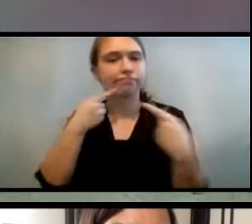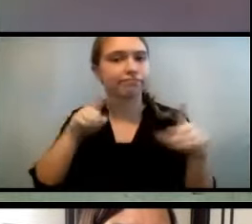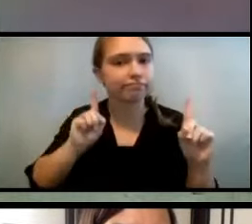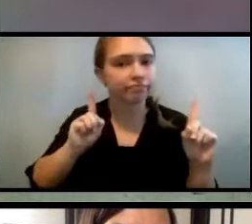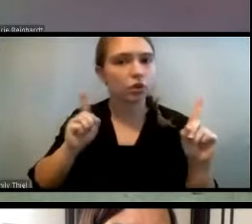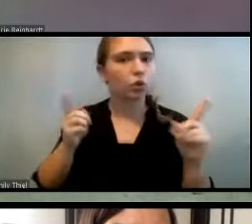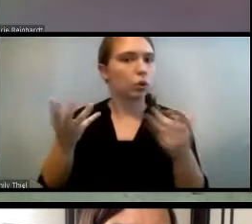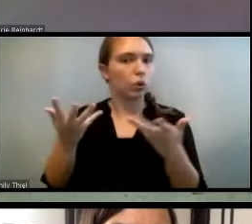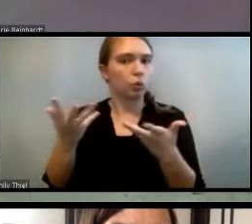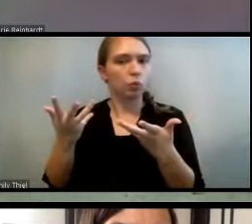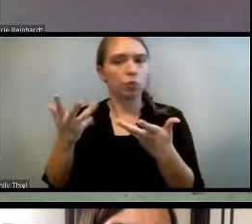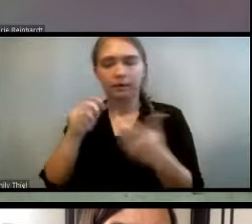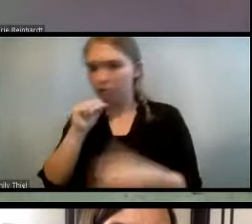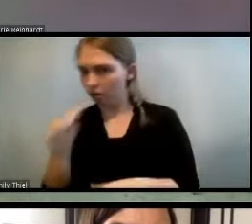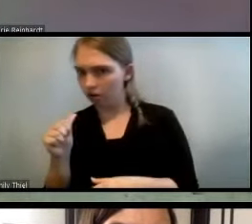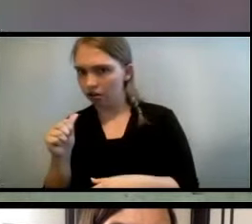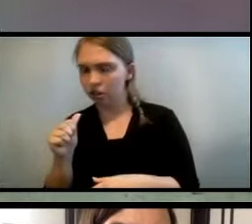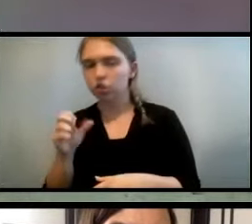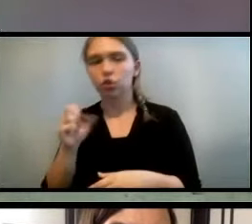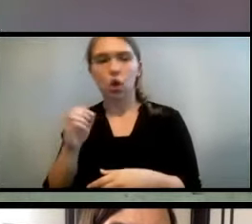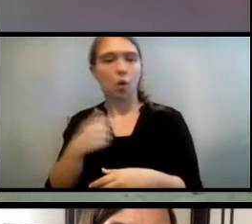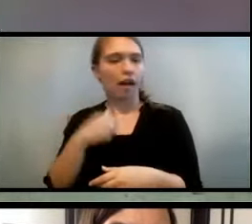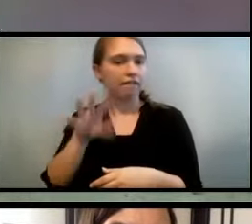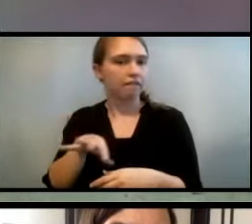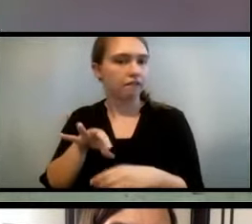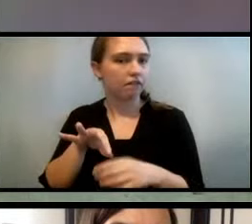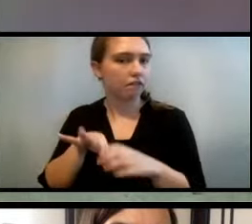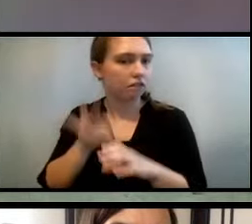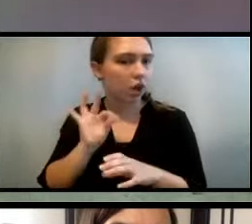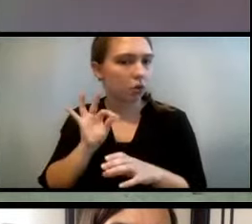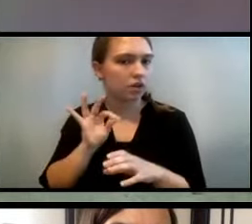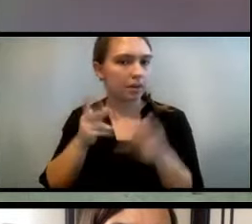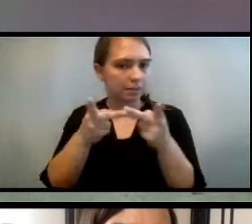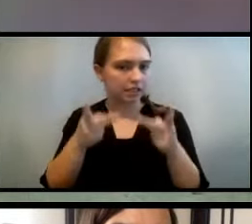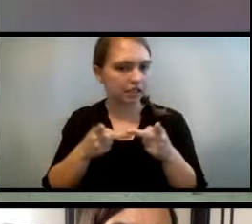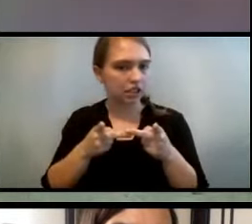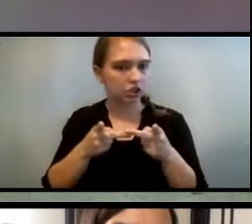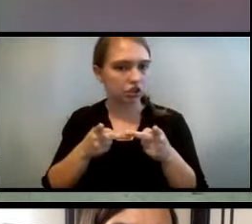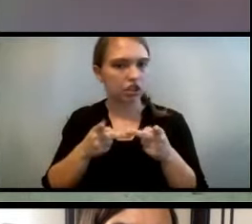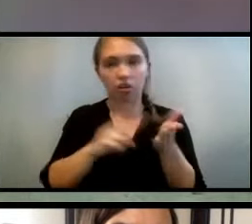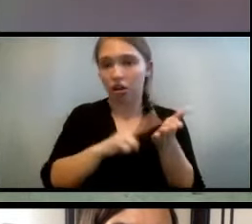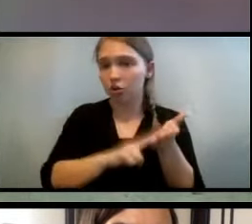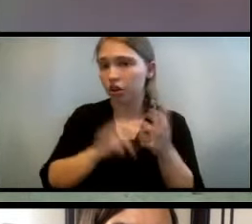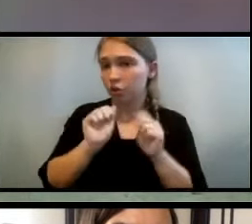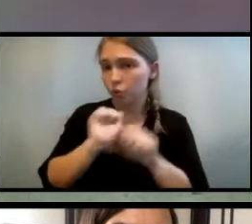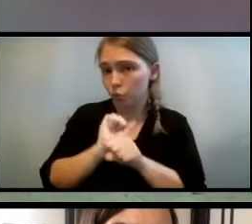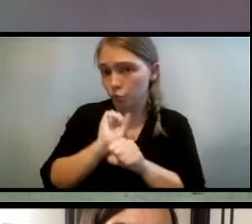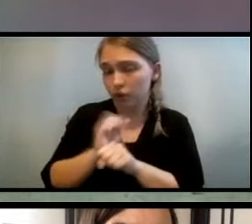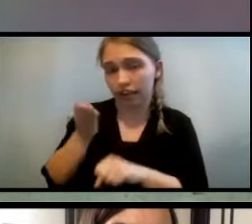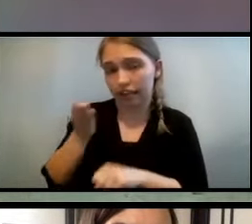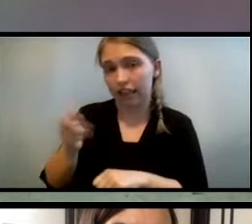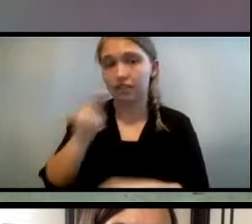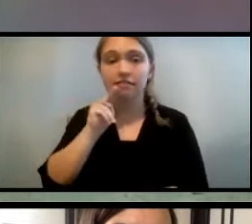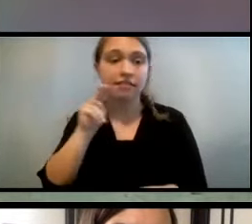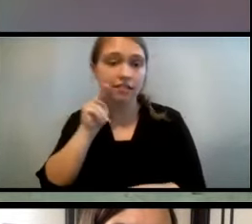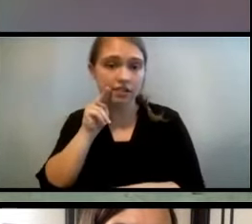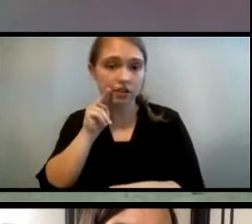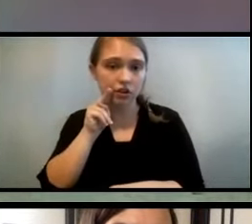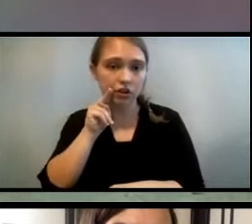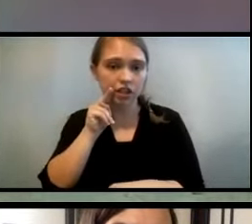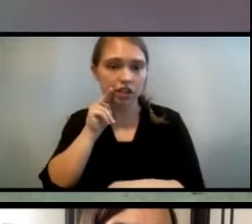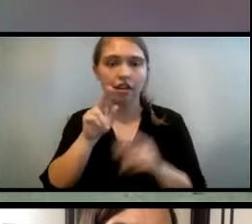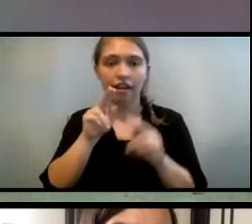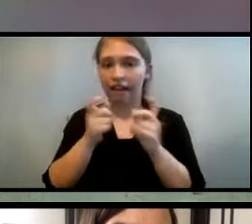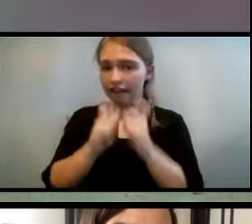quickly found a niche in terms of freelancing in Nigeria and editing there. And so